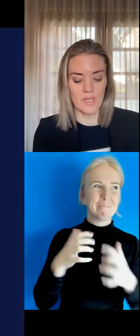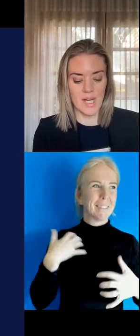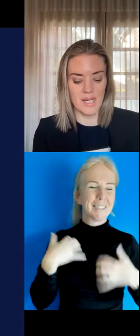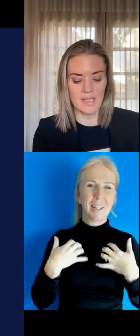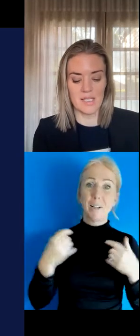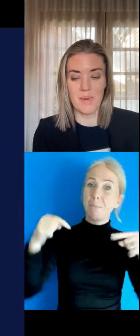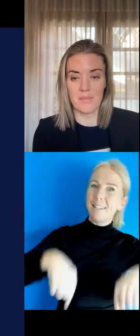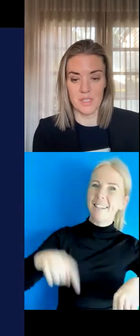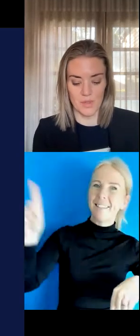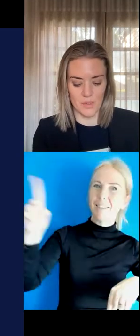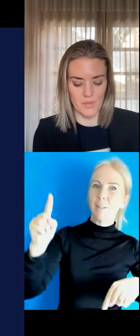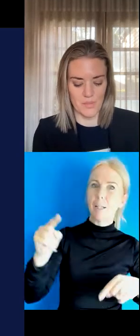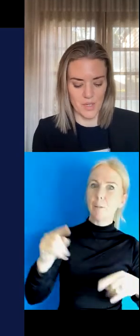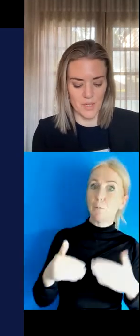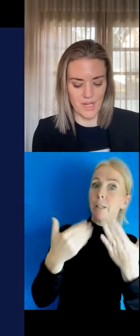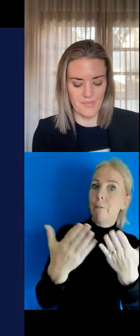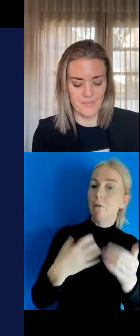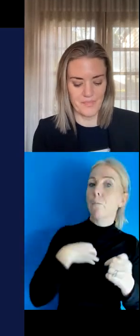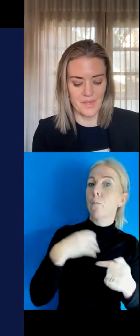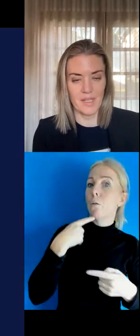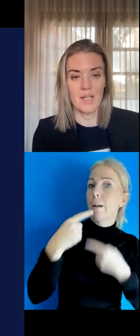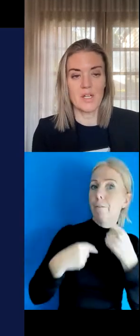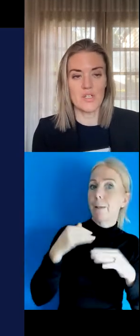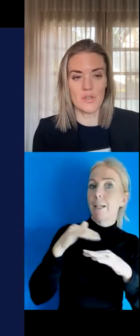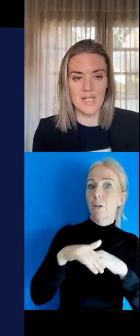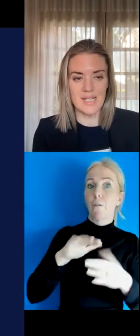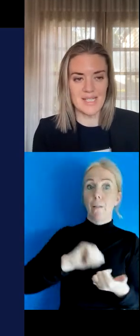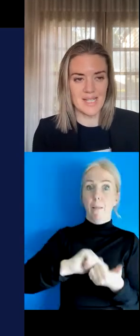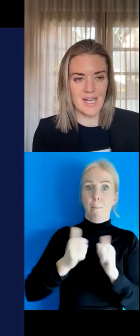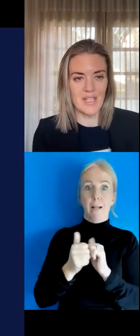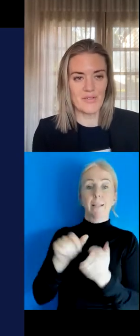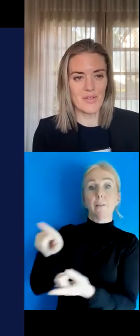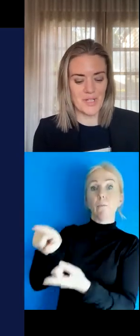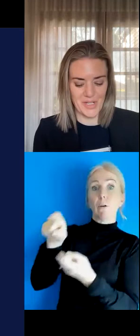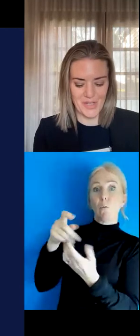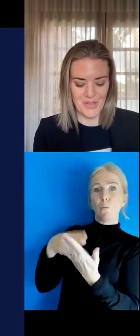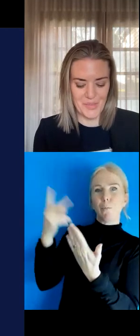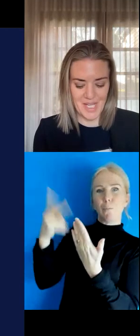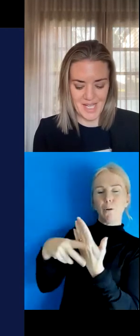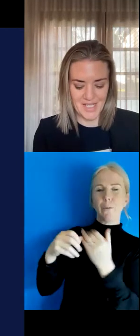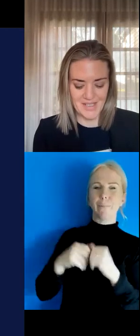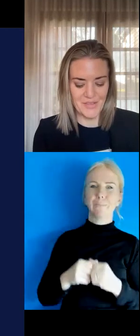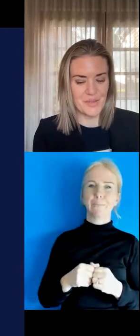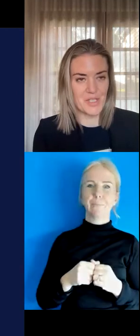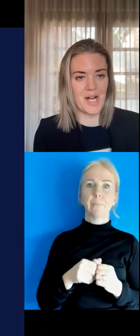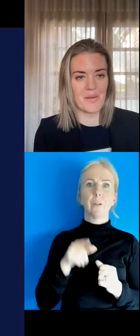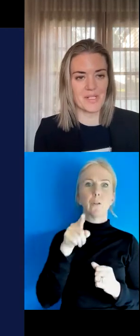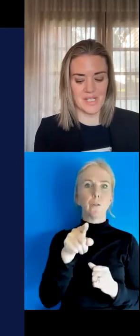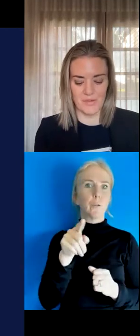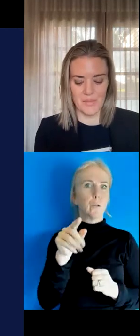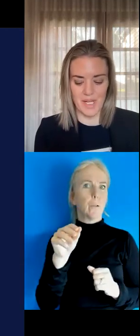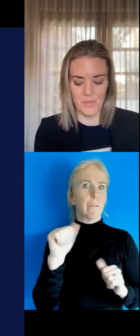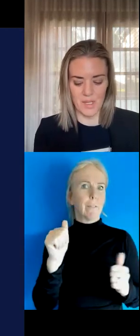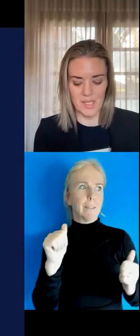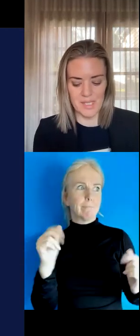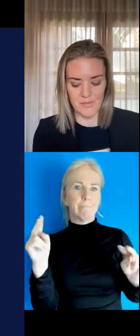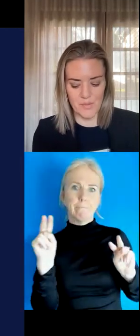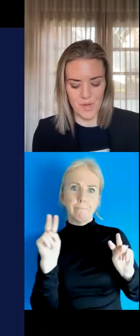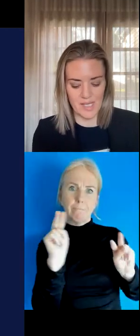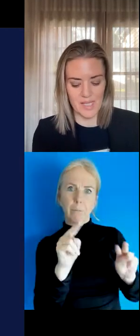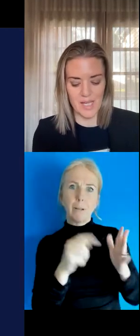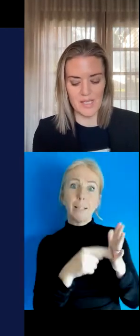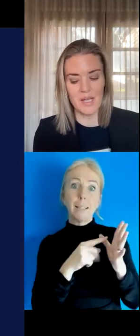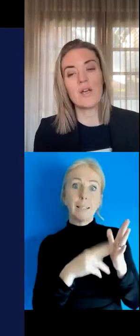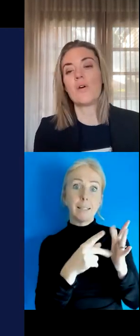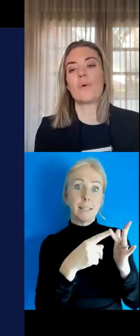information regarding the department's recruitment program. Joining us today, you've already heard from Tanya from the department and Rebecca Wallace